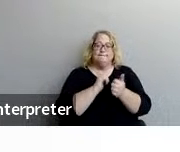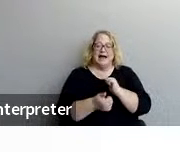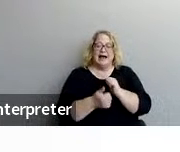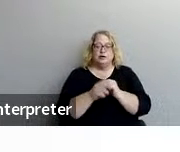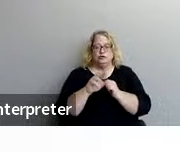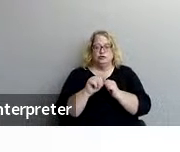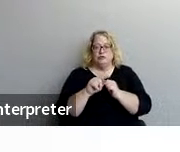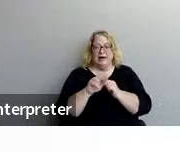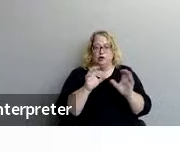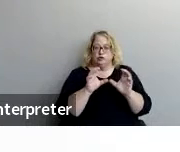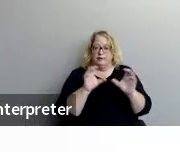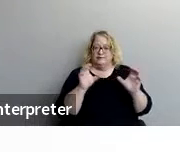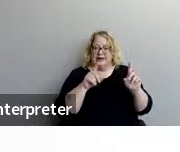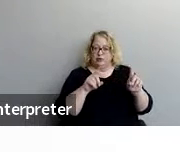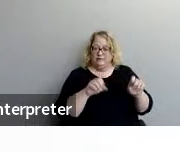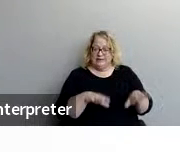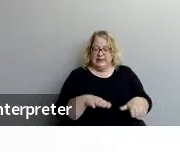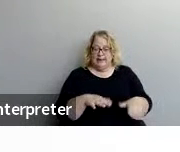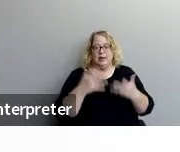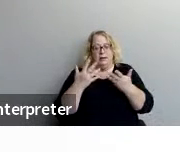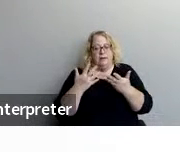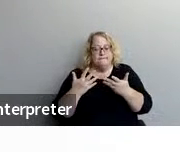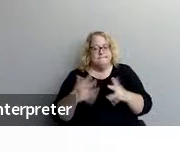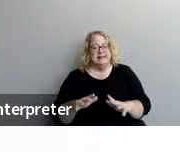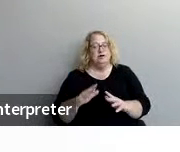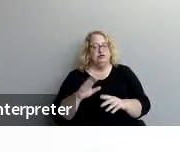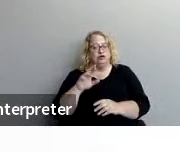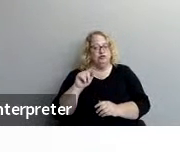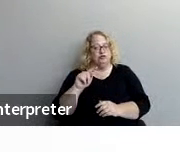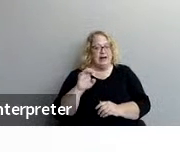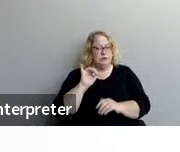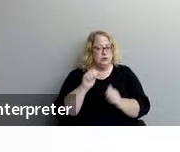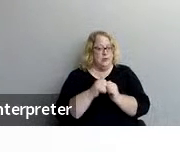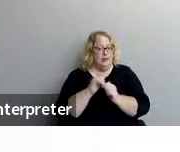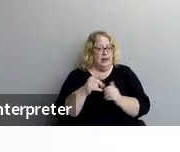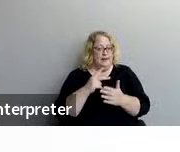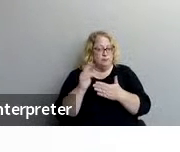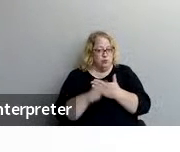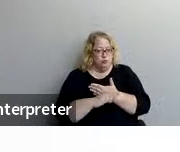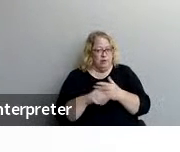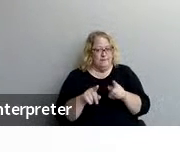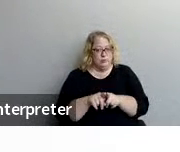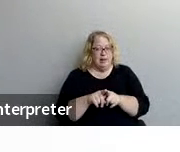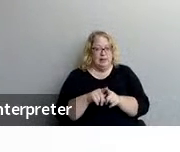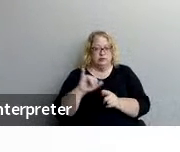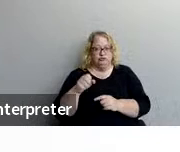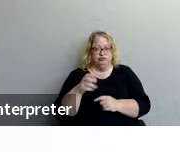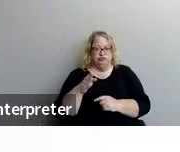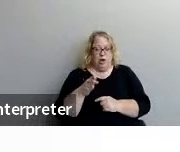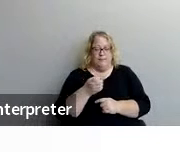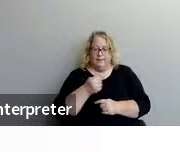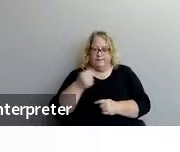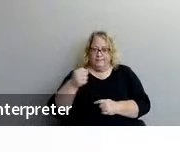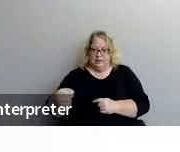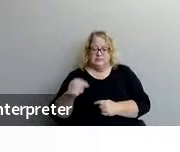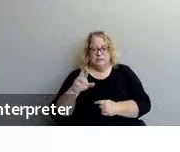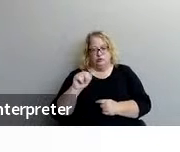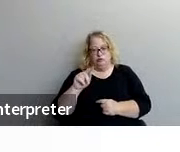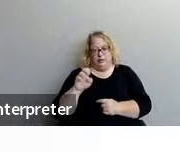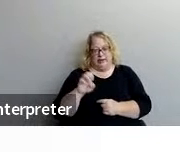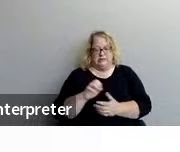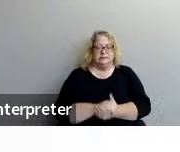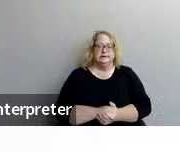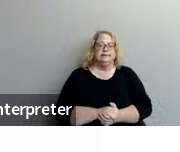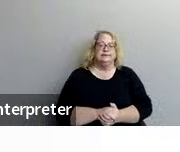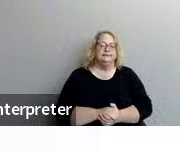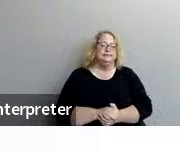certification exam of students, the completion rates for students in that program, as well as the job placement rate. Just a few notes about this one